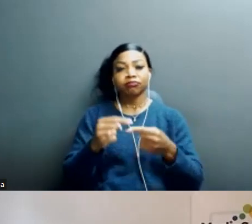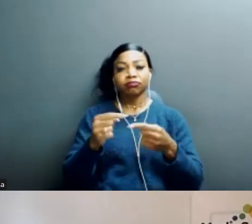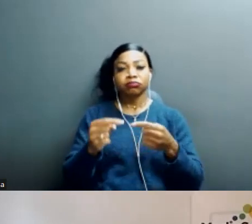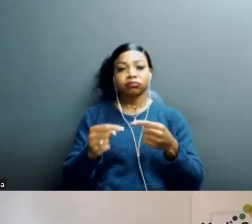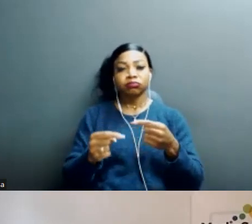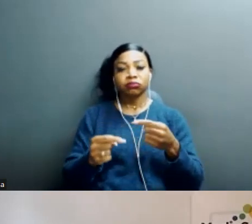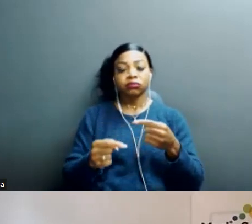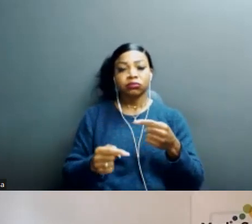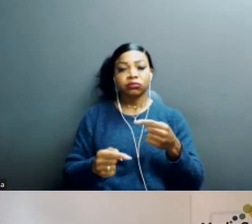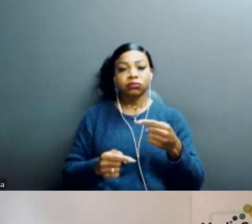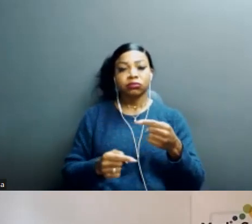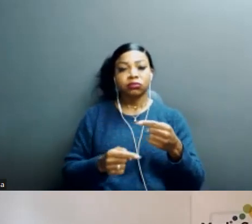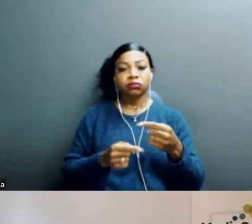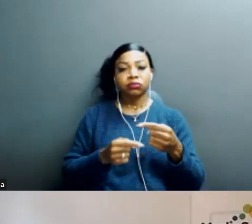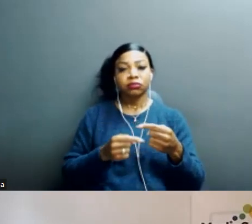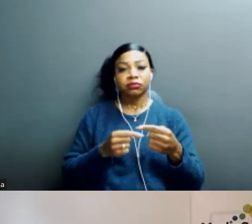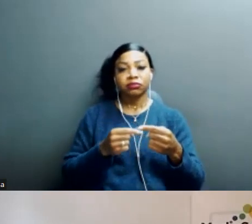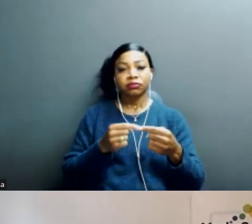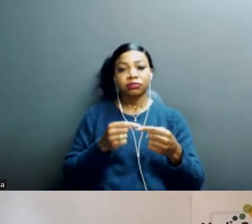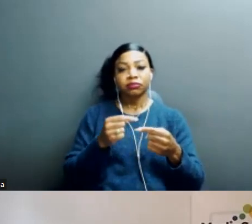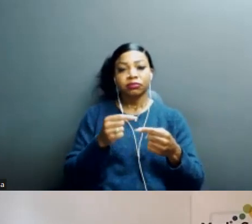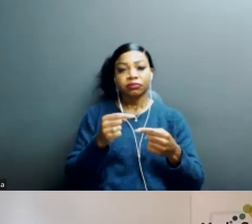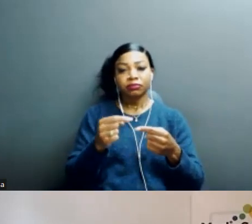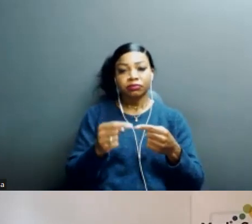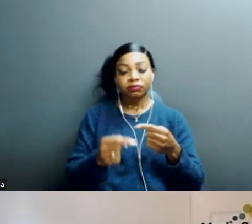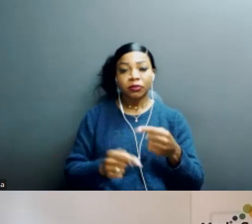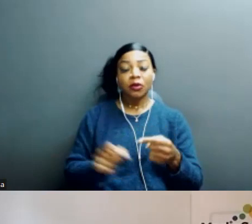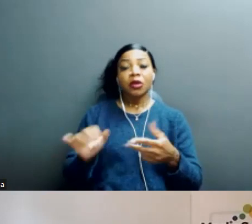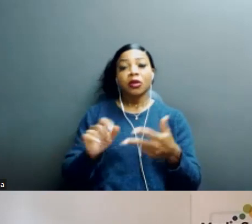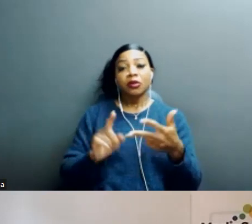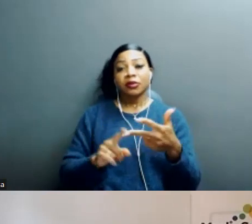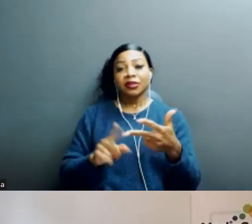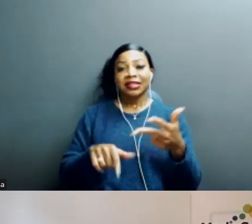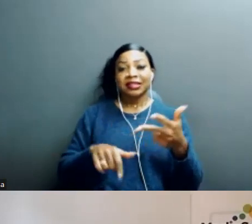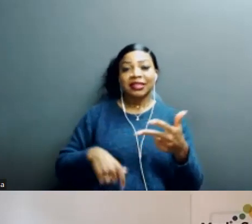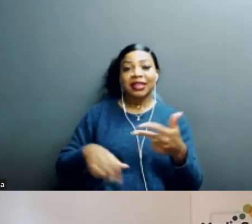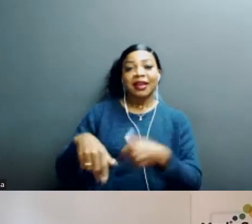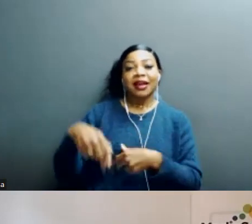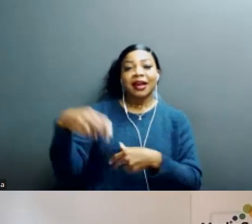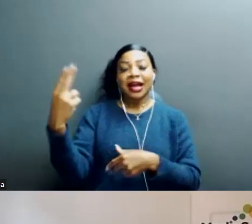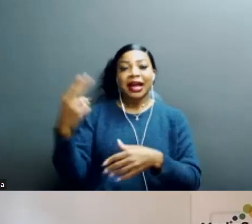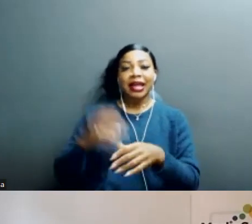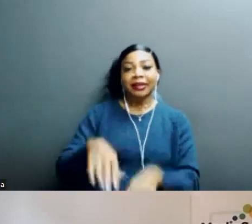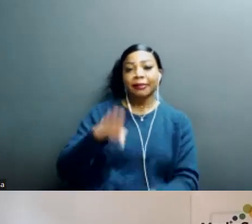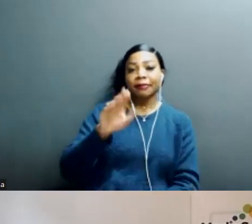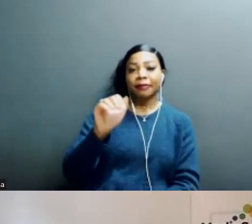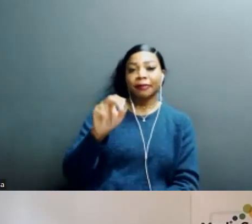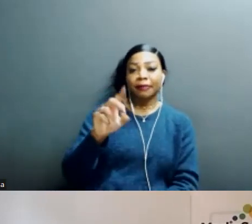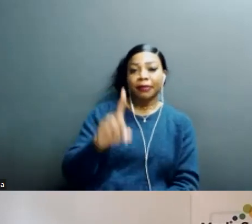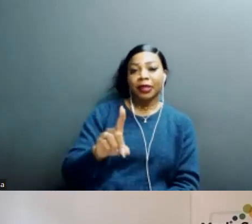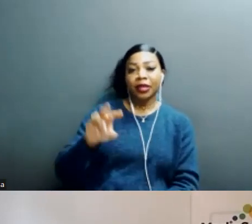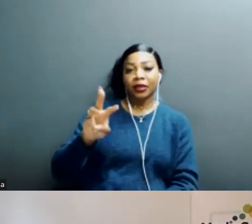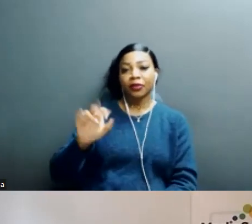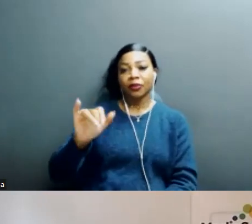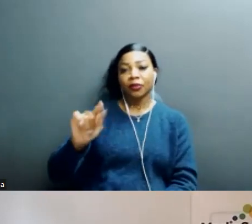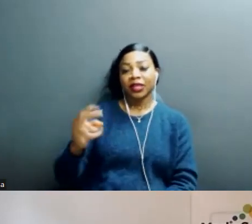heavily used and also the third thing I would say is looking for high bandwidth so for example if it's on your mobile device